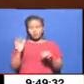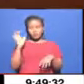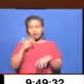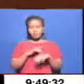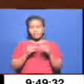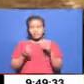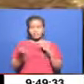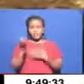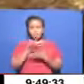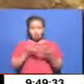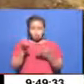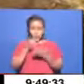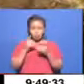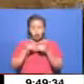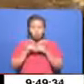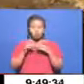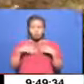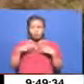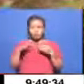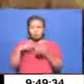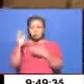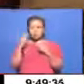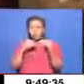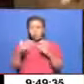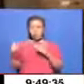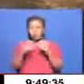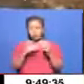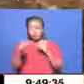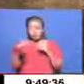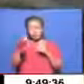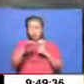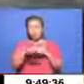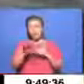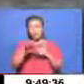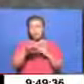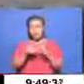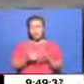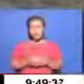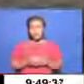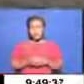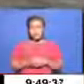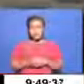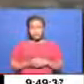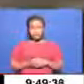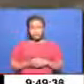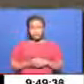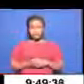to an increase in conflicts in the highly volatile area. Reporting for Easy Friday, I am Duta Mukami.